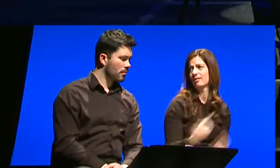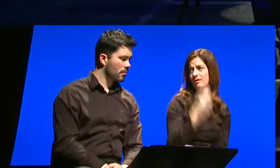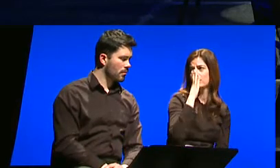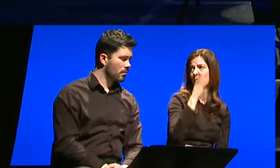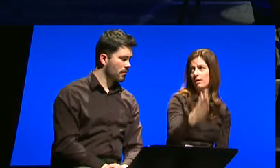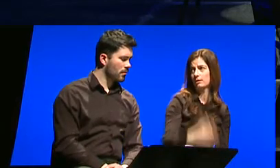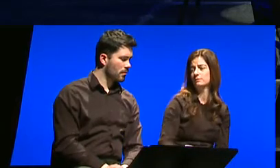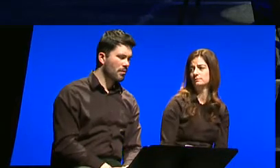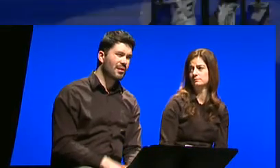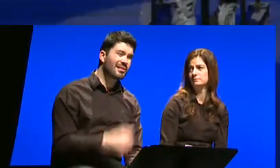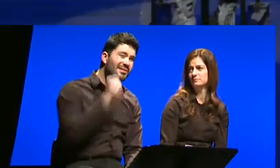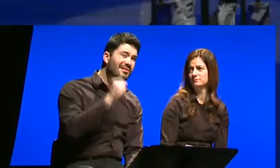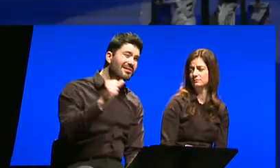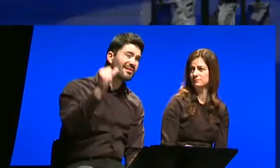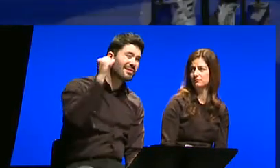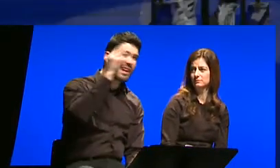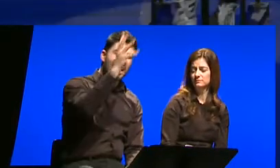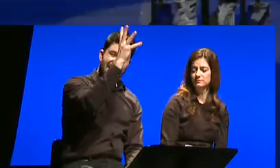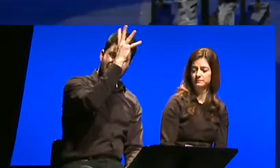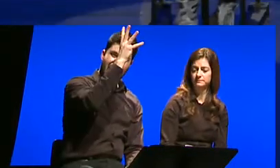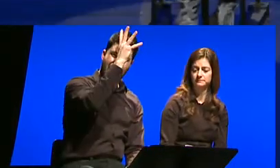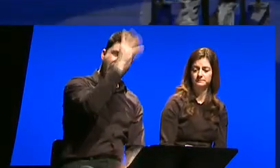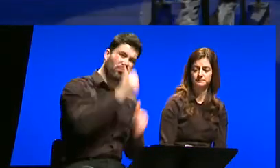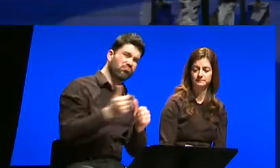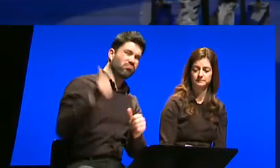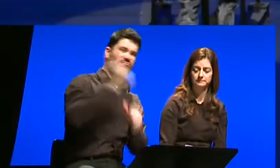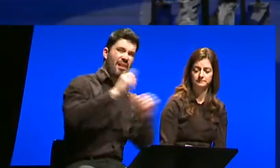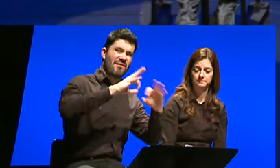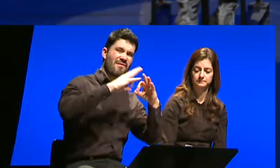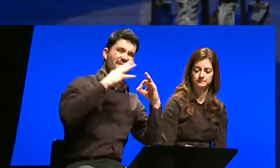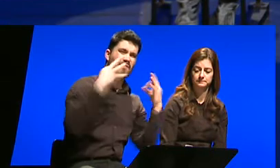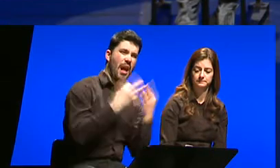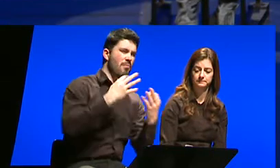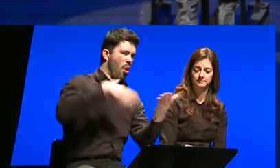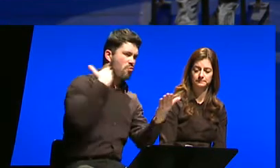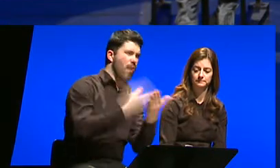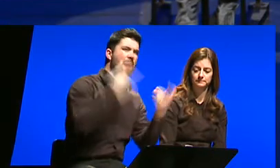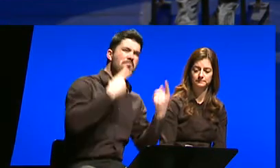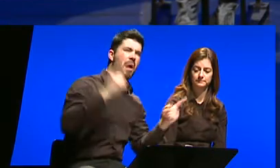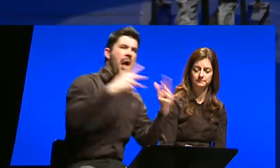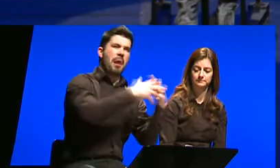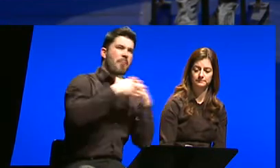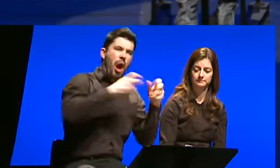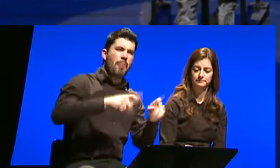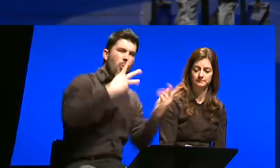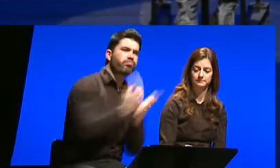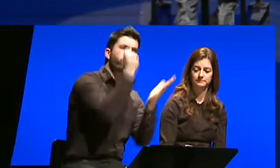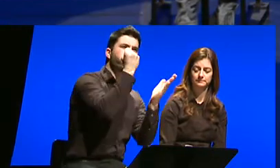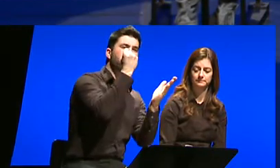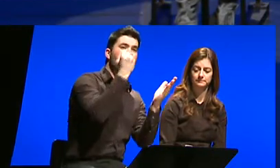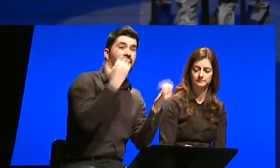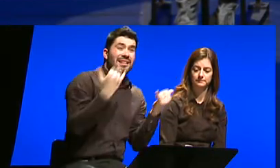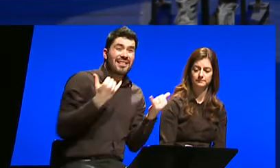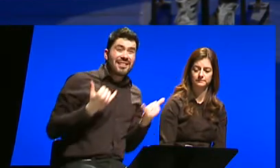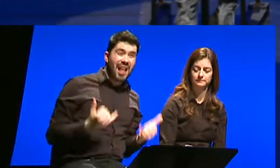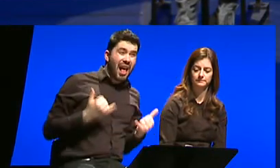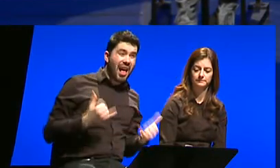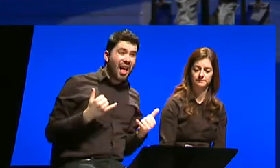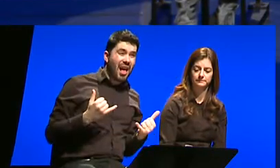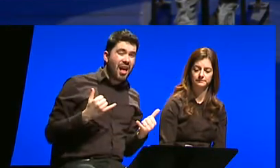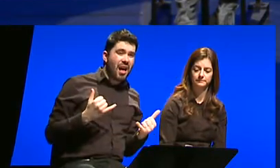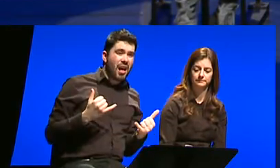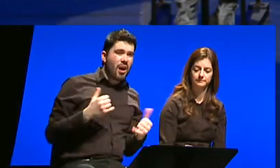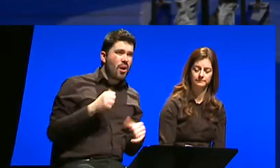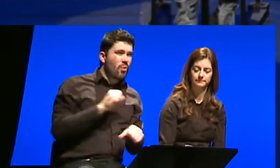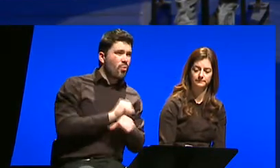Yesterday, my father was the patriarch of his family, who made it to America, the land of opportunity. Now, he